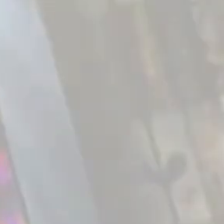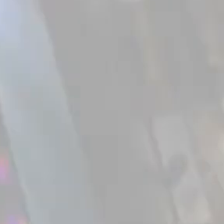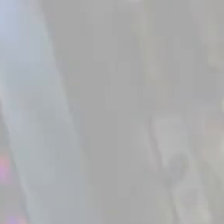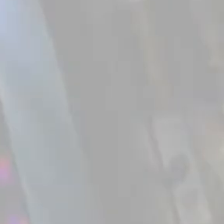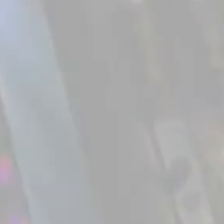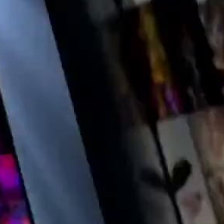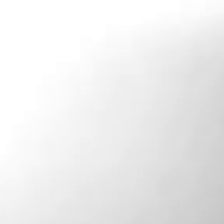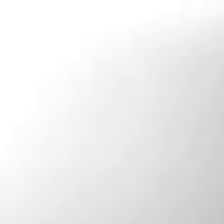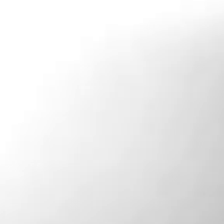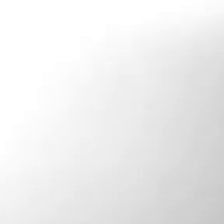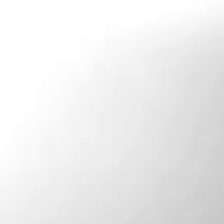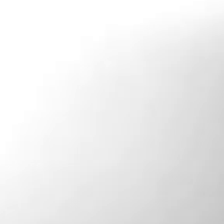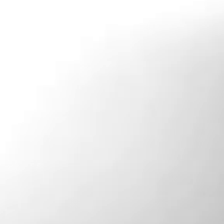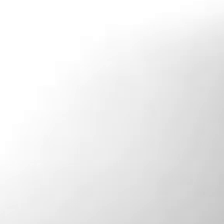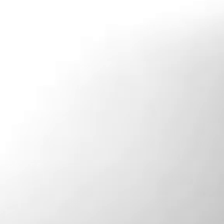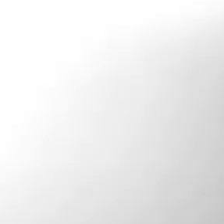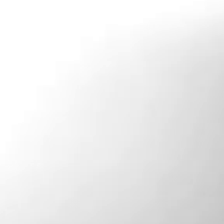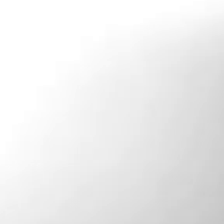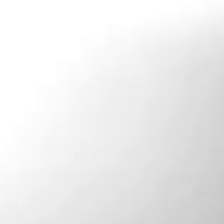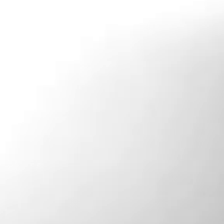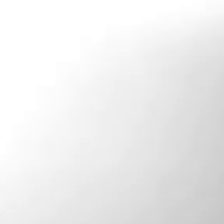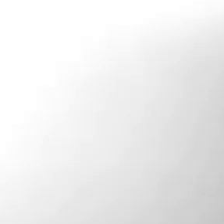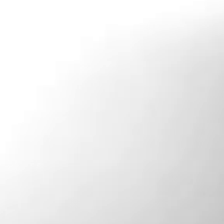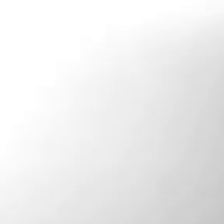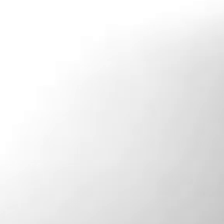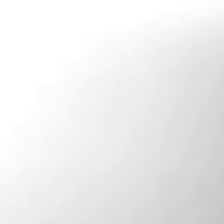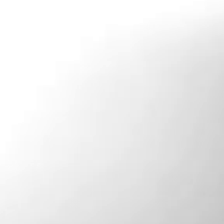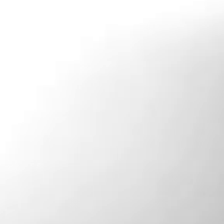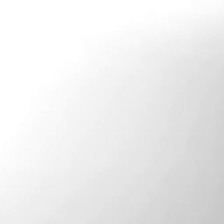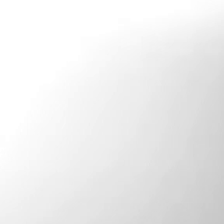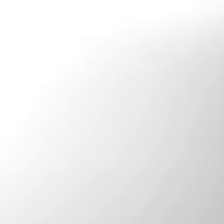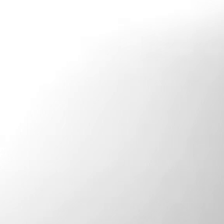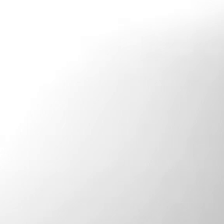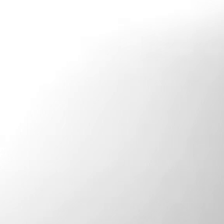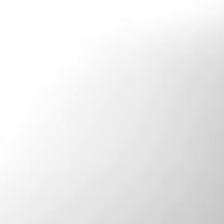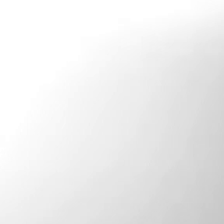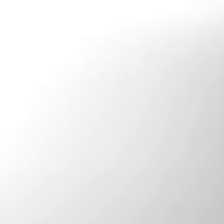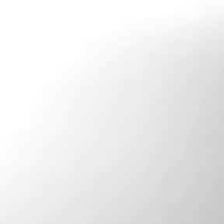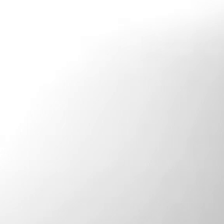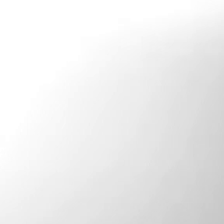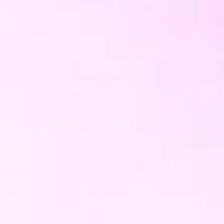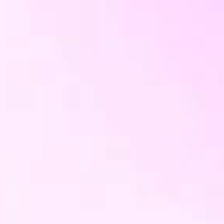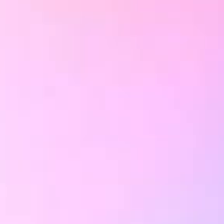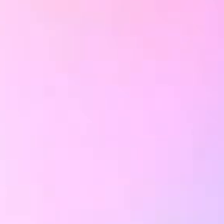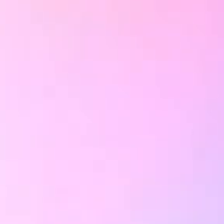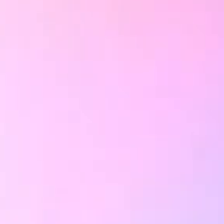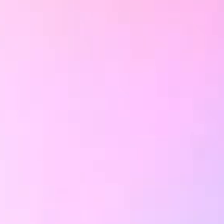na zaidi. Pata programu ya Lola sasa kwenye rununu yako kwa yote unayohitaji.